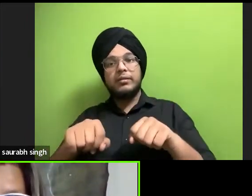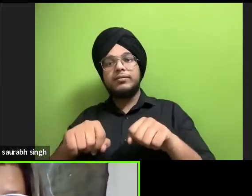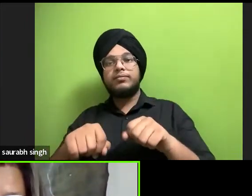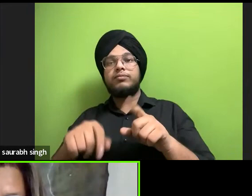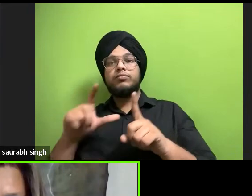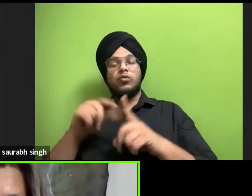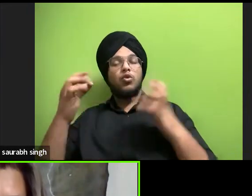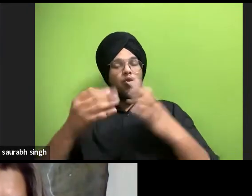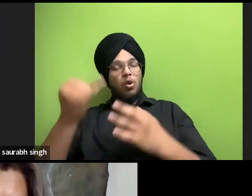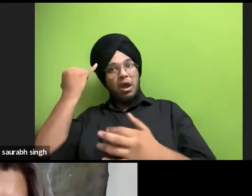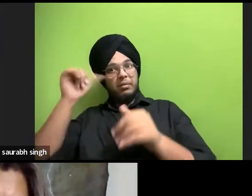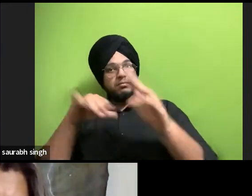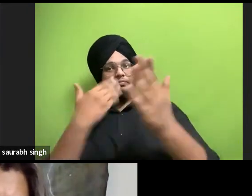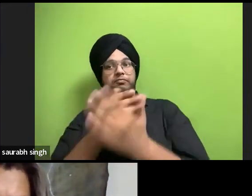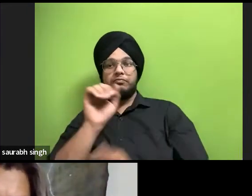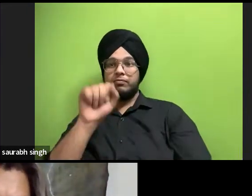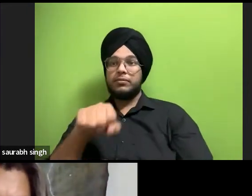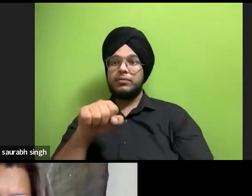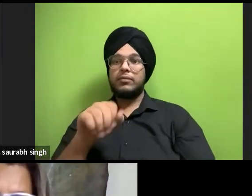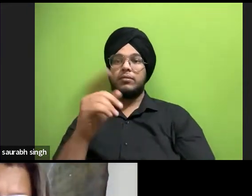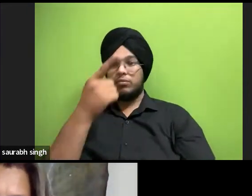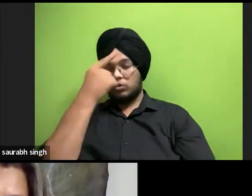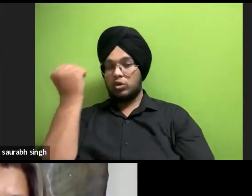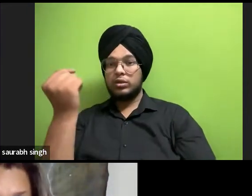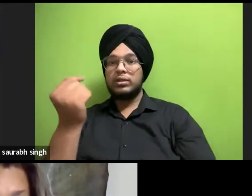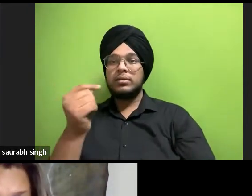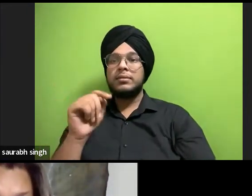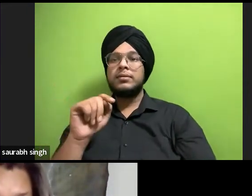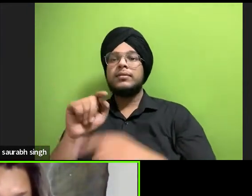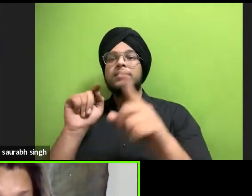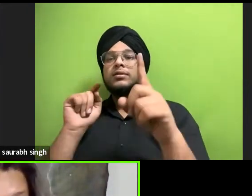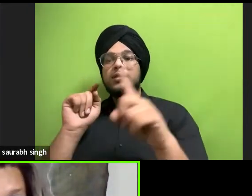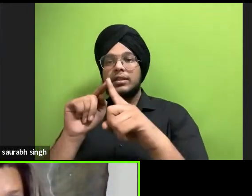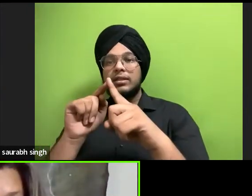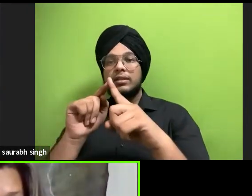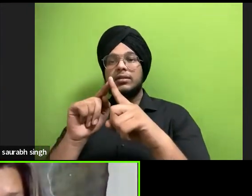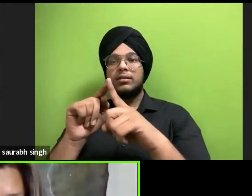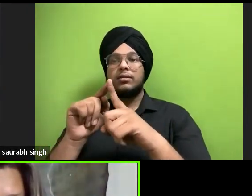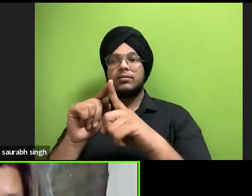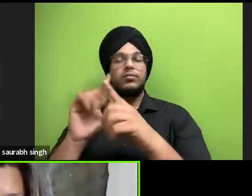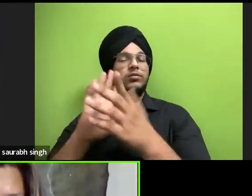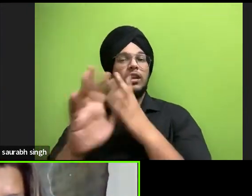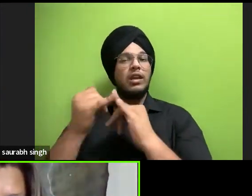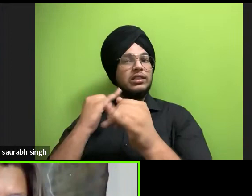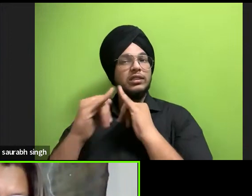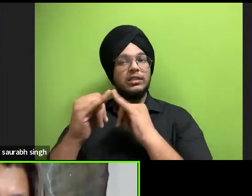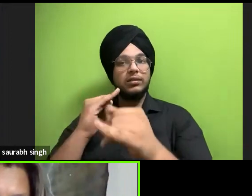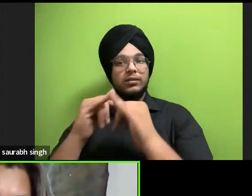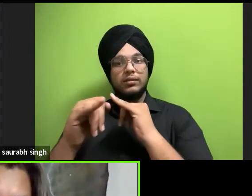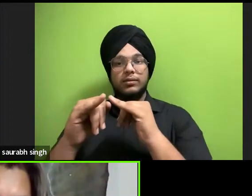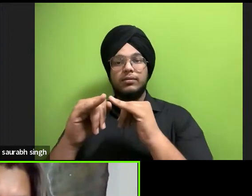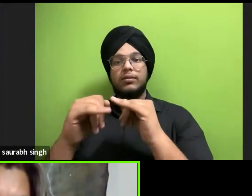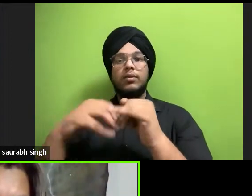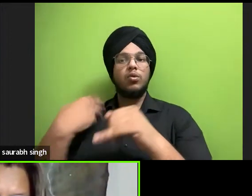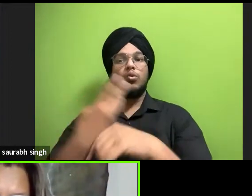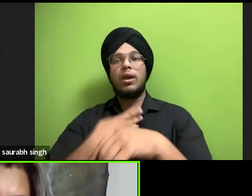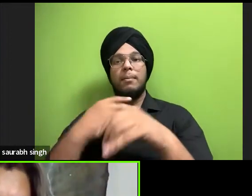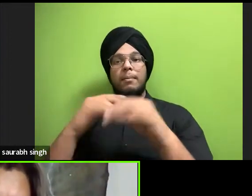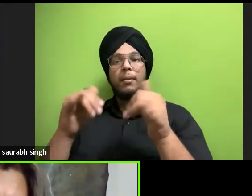new ideas, as much as reflect on histories. You know, we